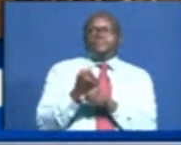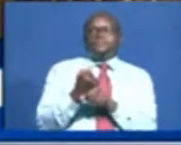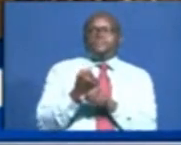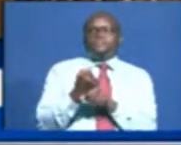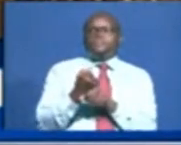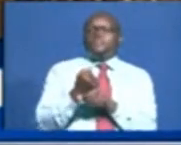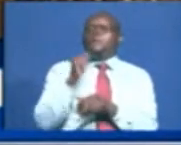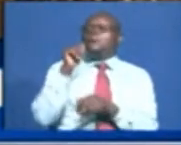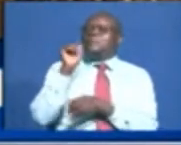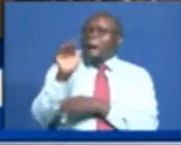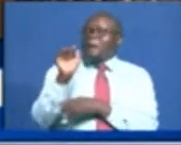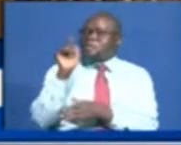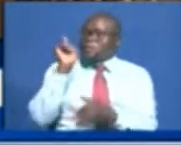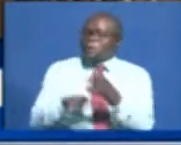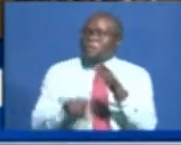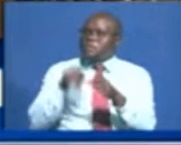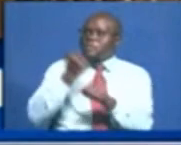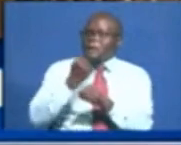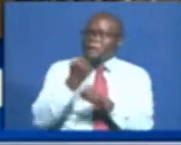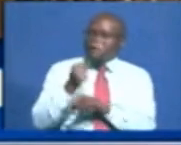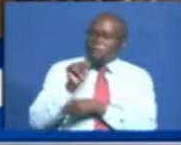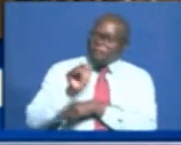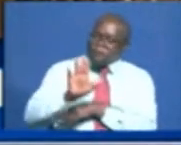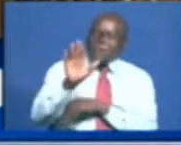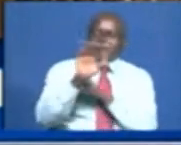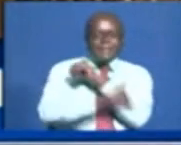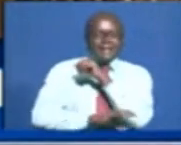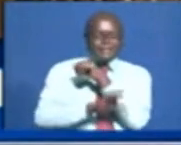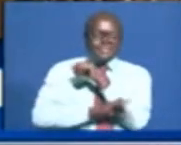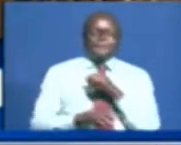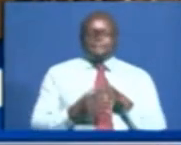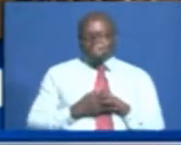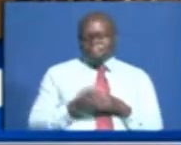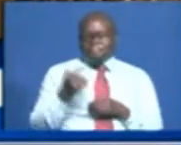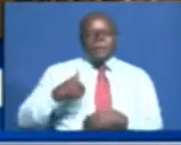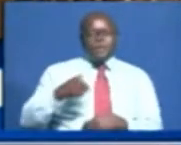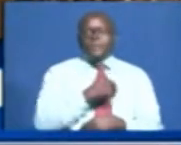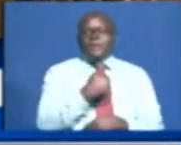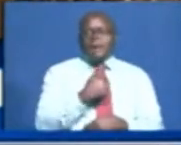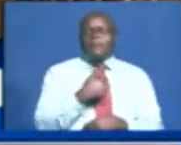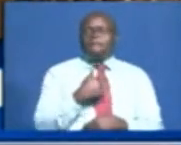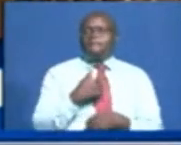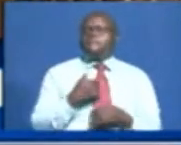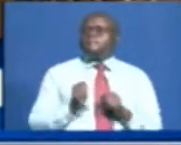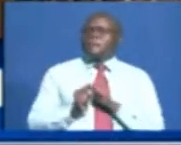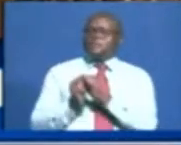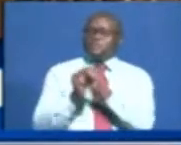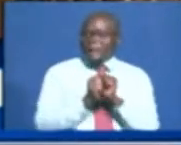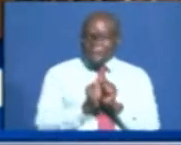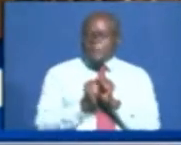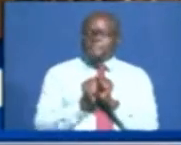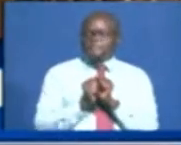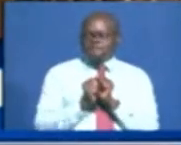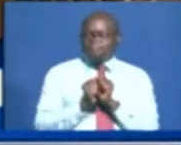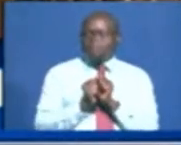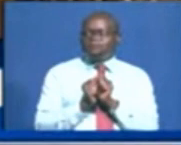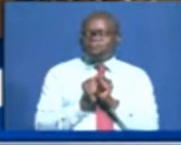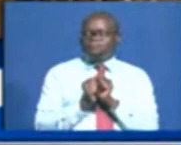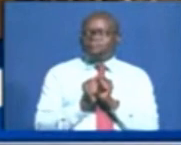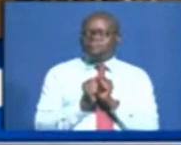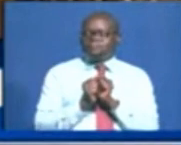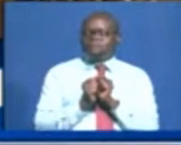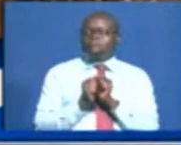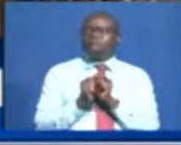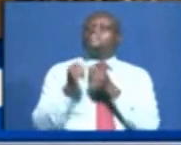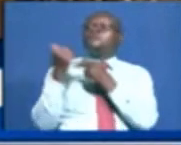Ask what you can do for your country. We have a collective, solemn, and patriotic duty